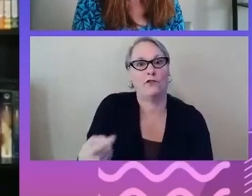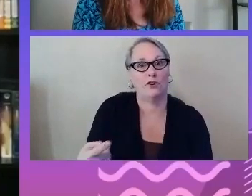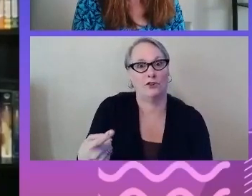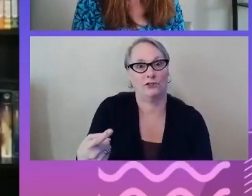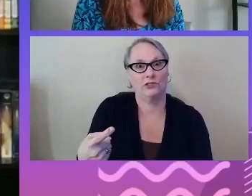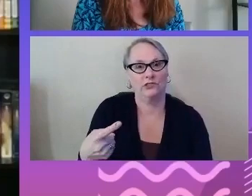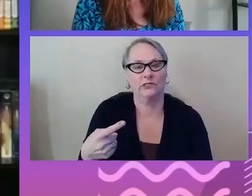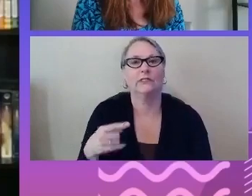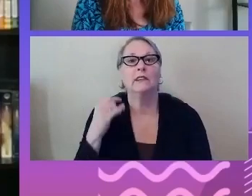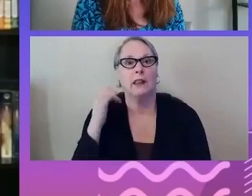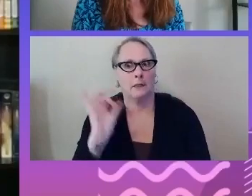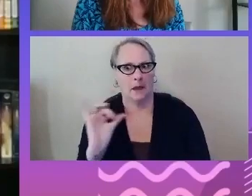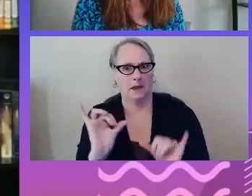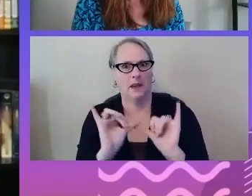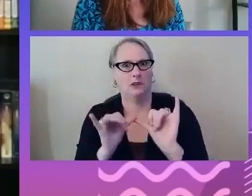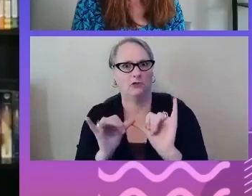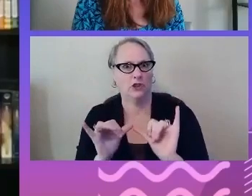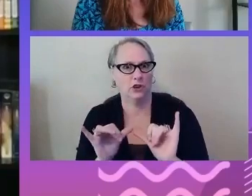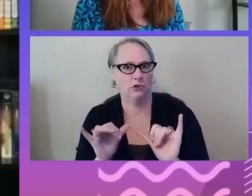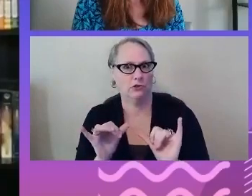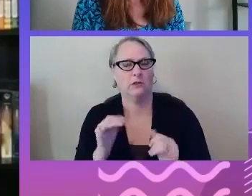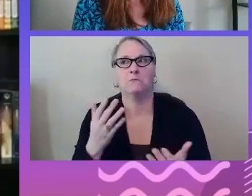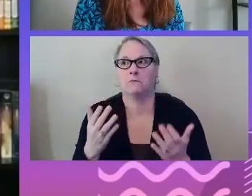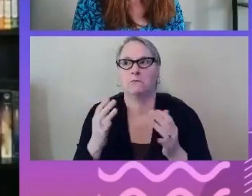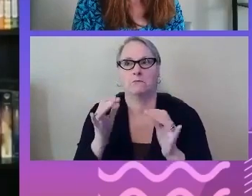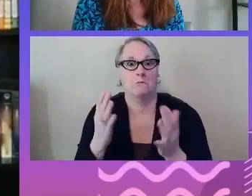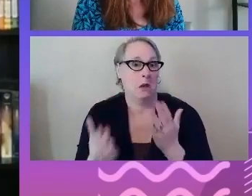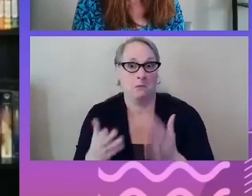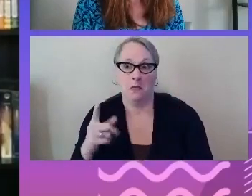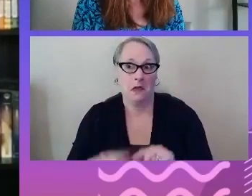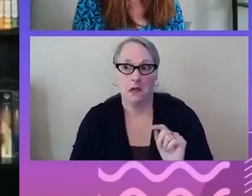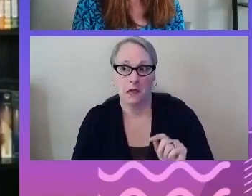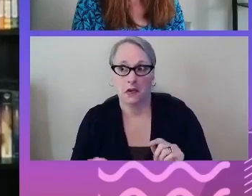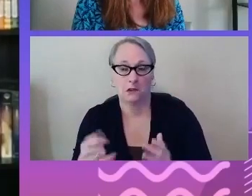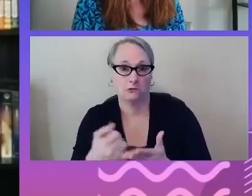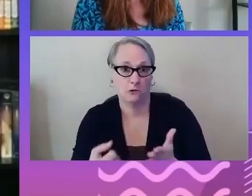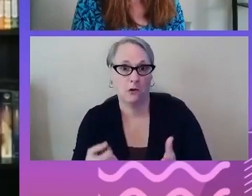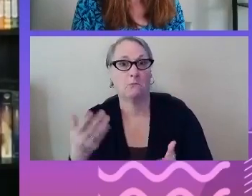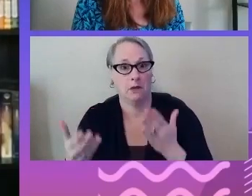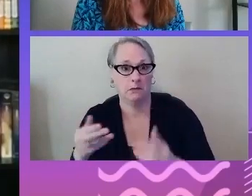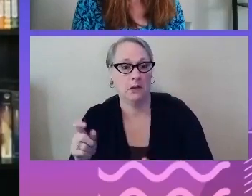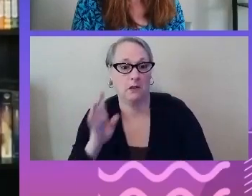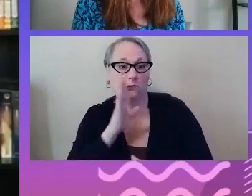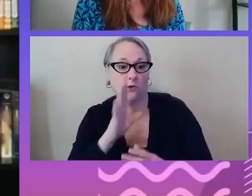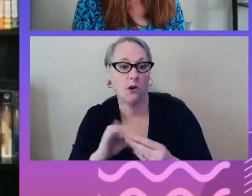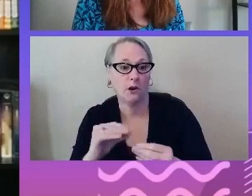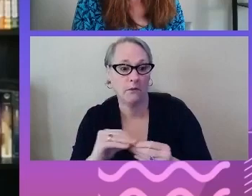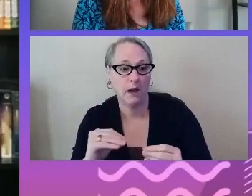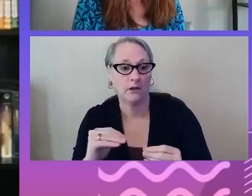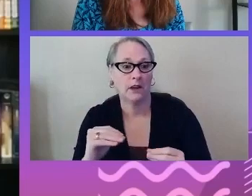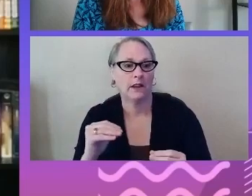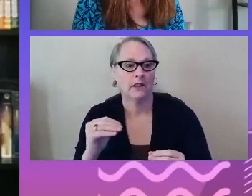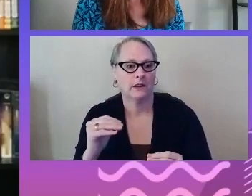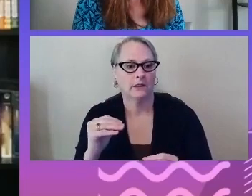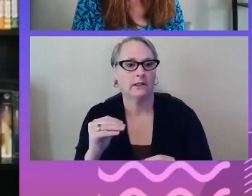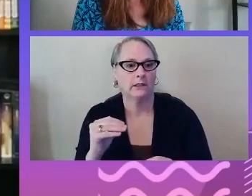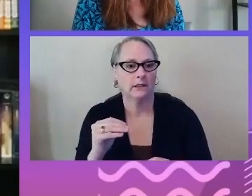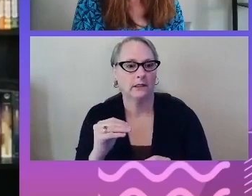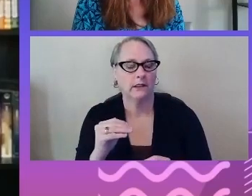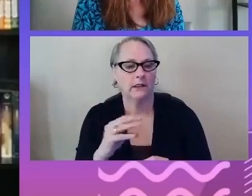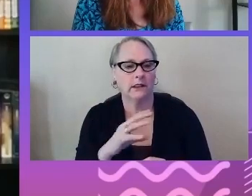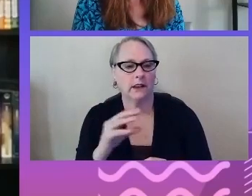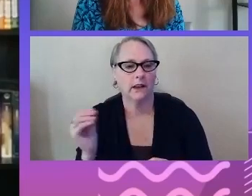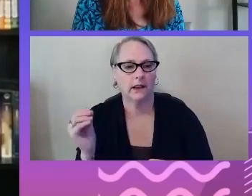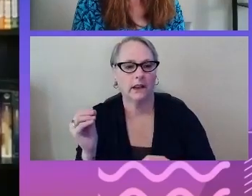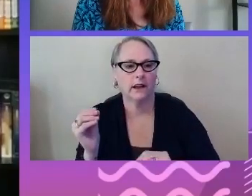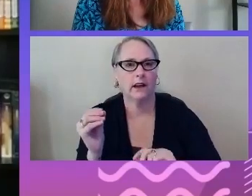could talk about it, or maybe they could whatever. And some might just need to get right in and start trying to build. But it's a great way to kind of build from